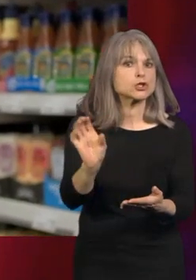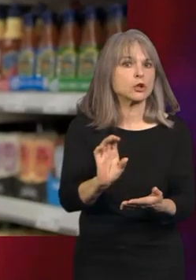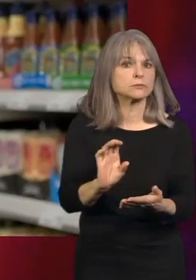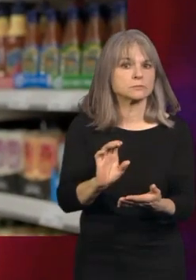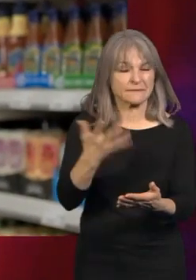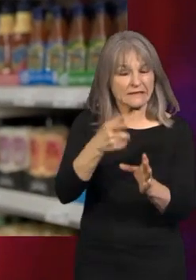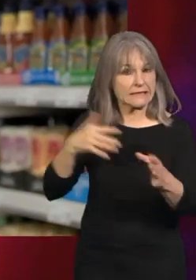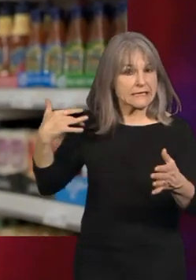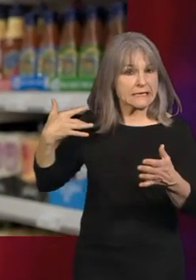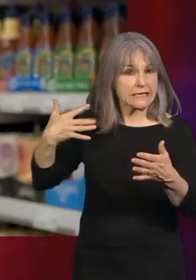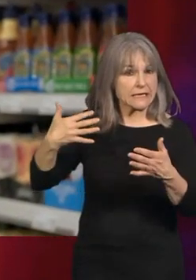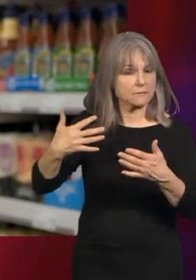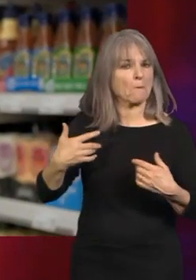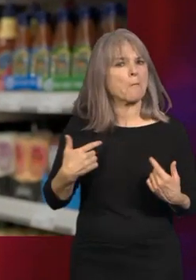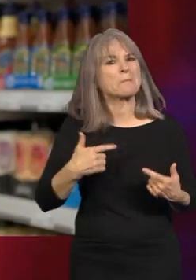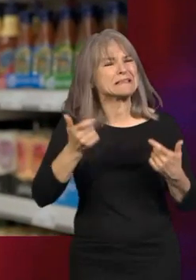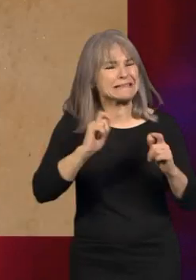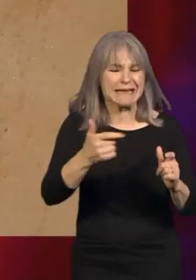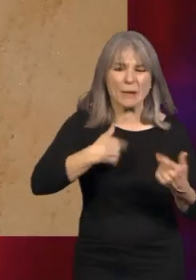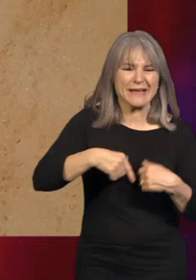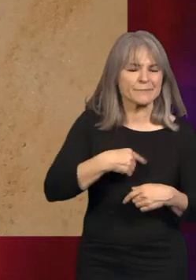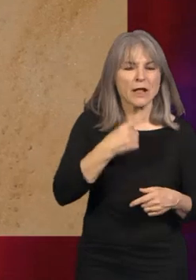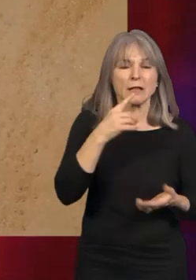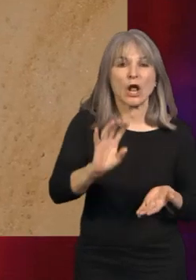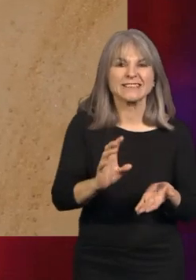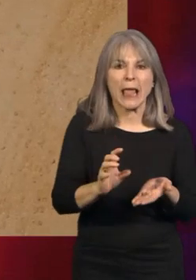harmful effects is a big prize.